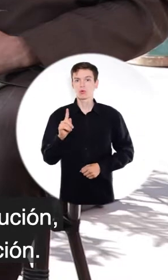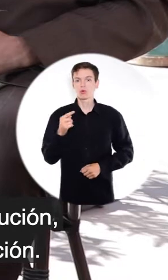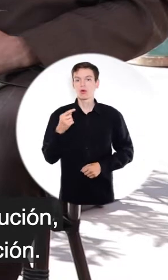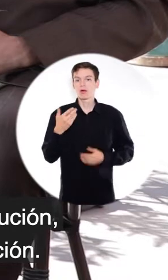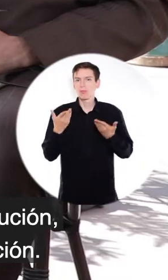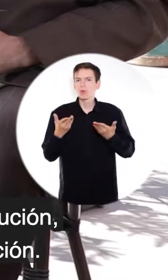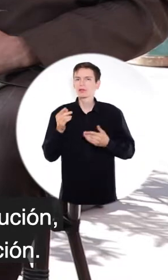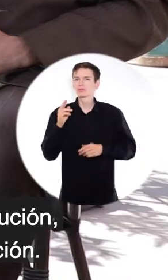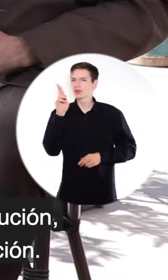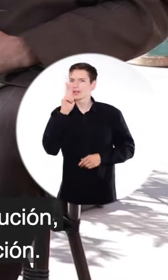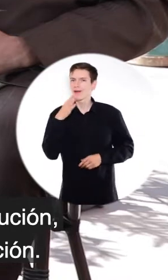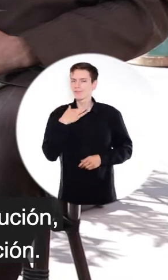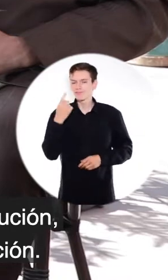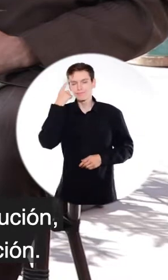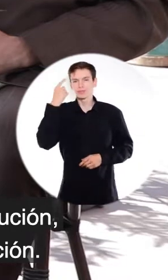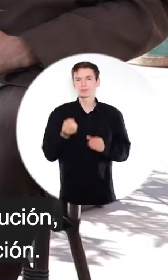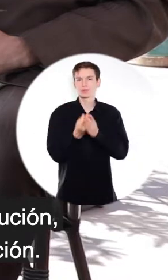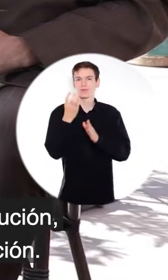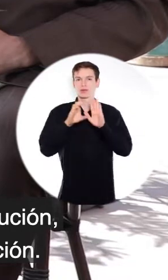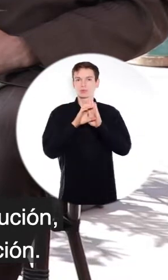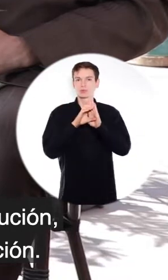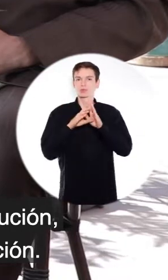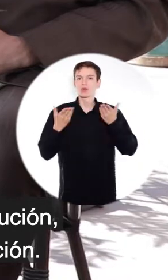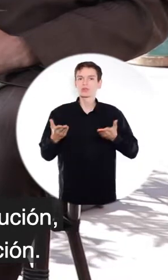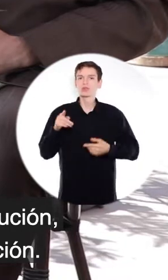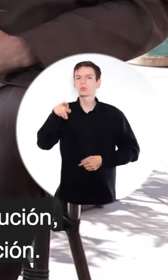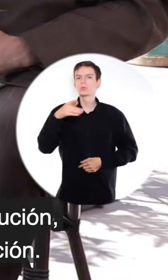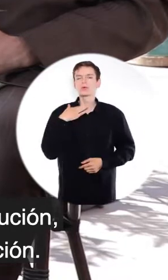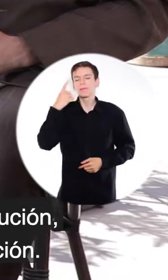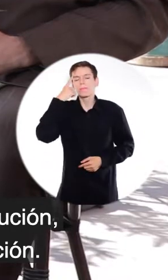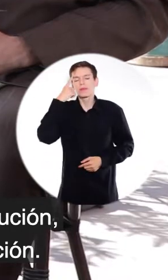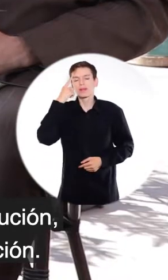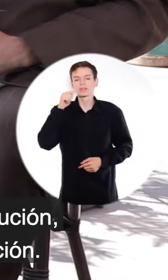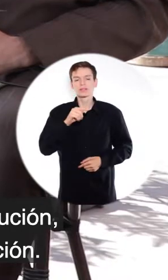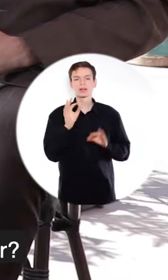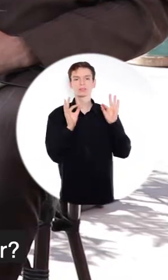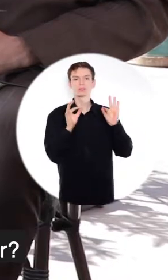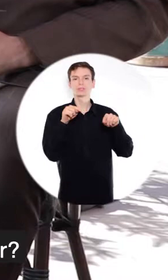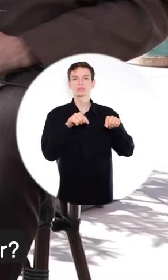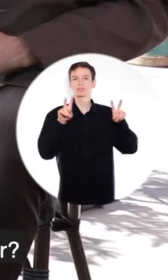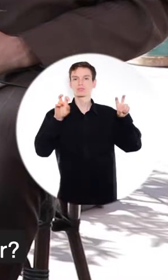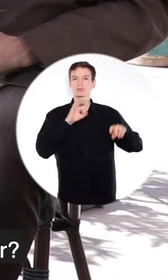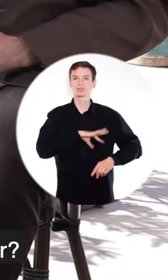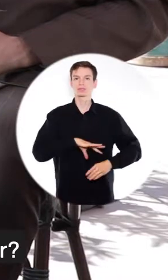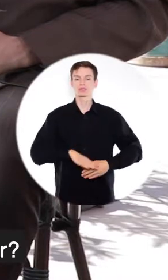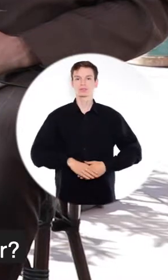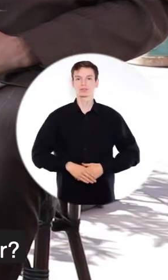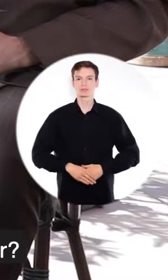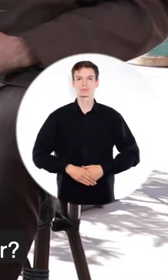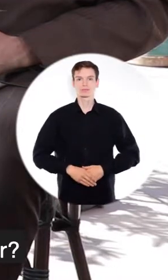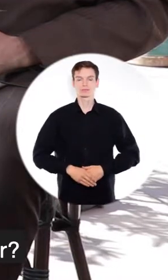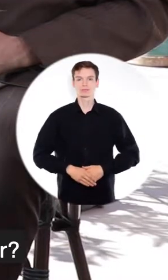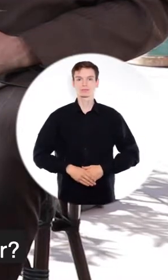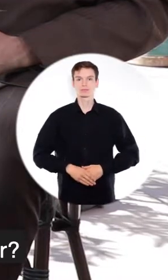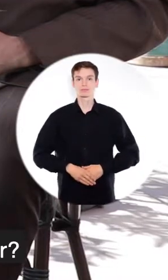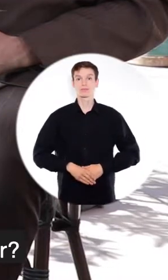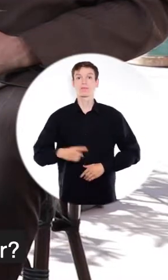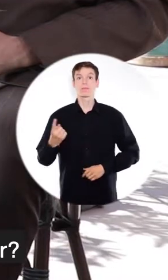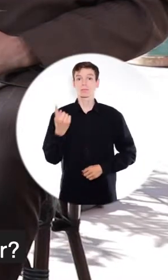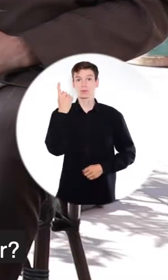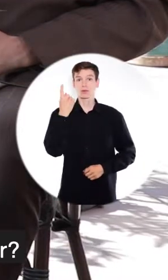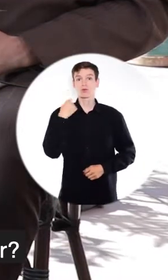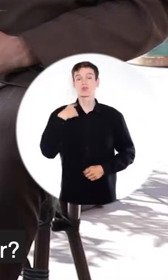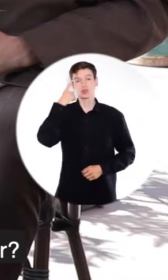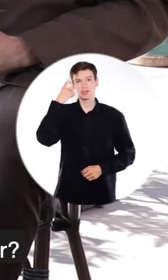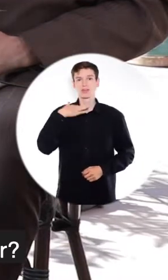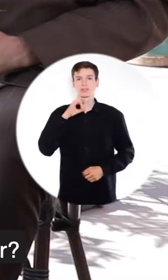rather unique, the fact that we are actually thinking about having a new constitution. What thoughts comes to your mind